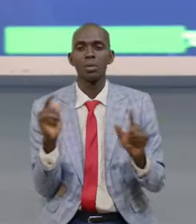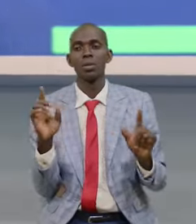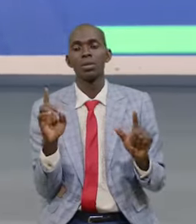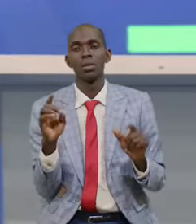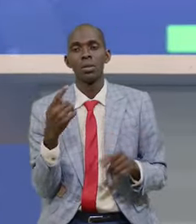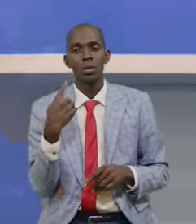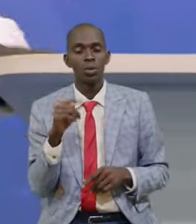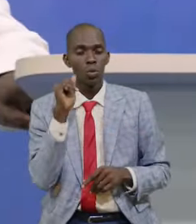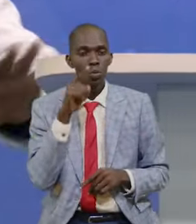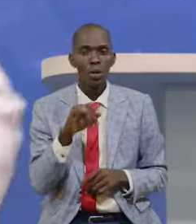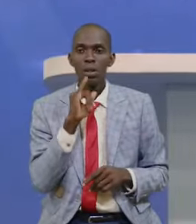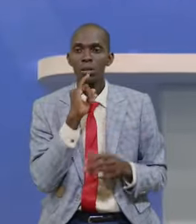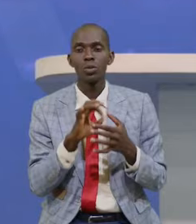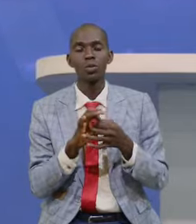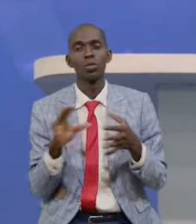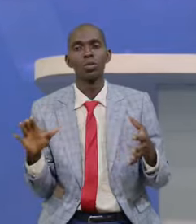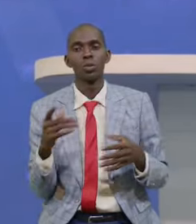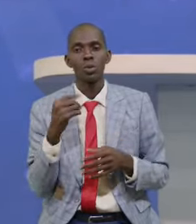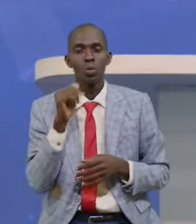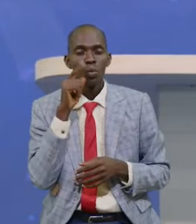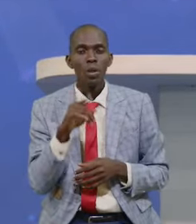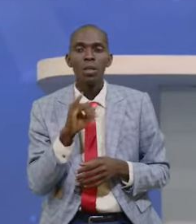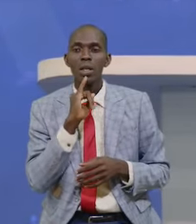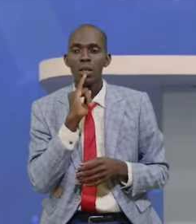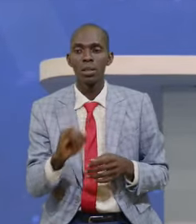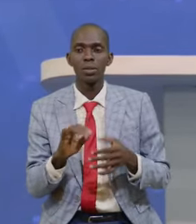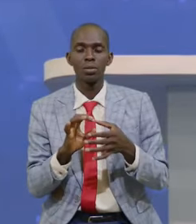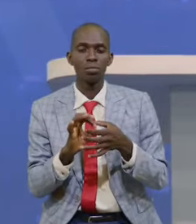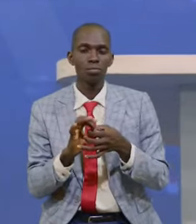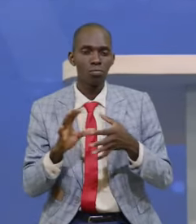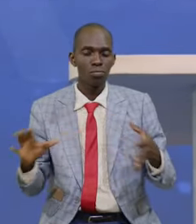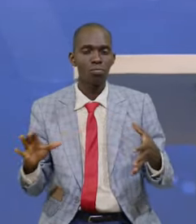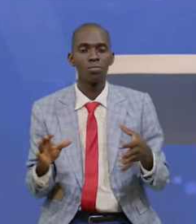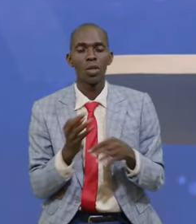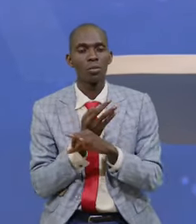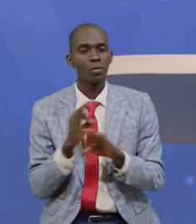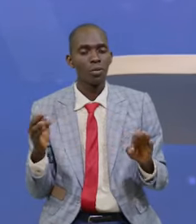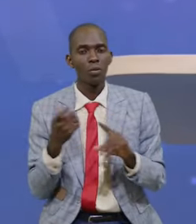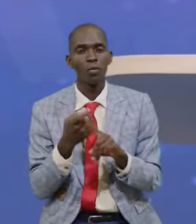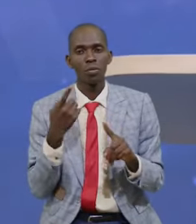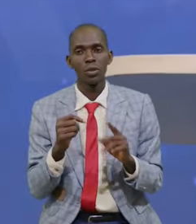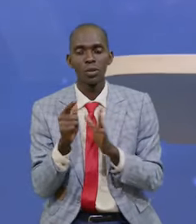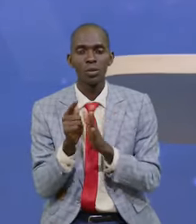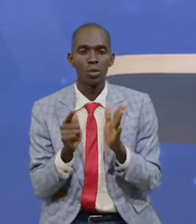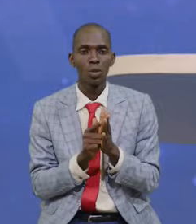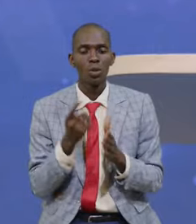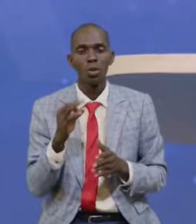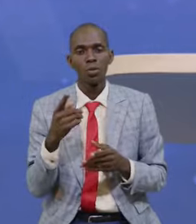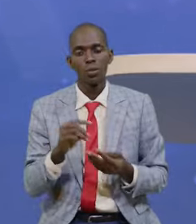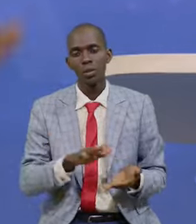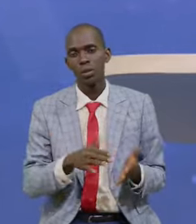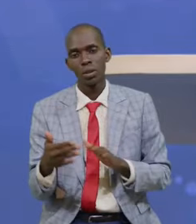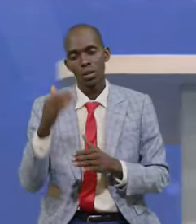is loosed. She is released from the law of the dead